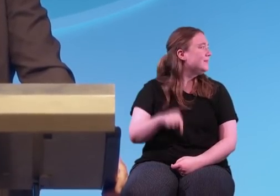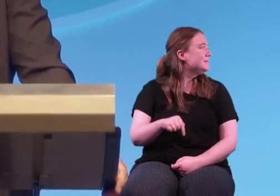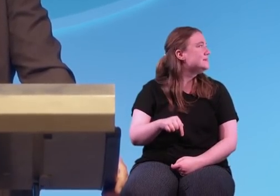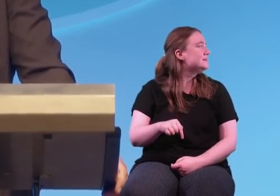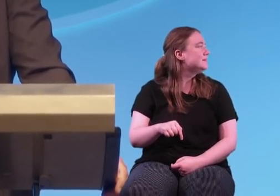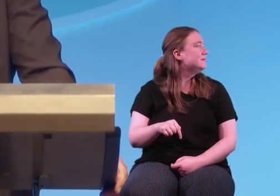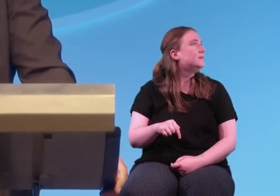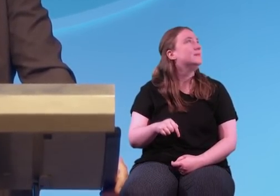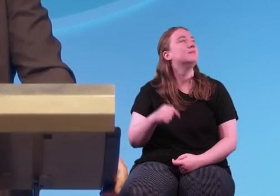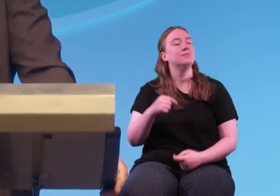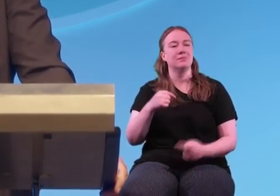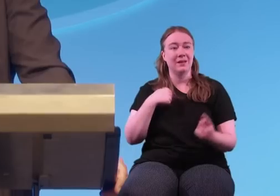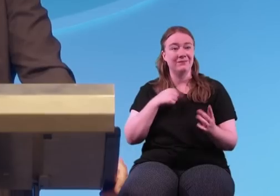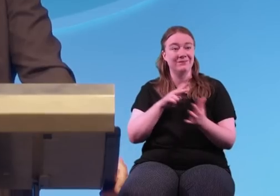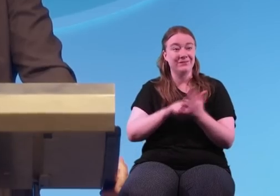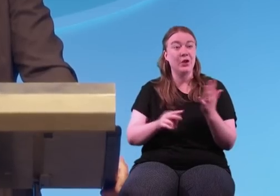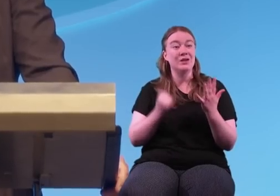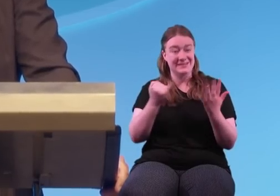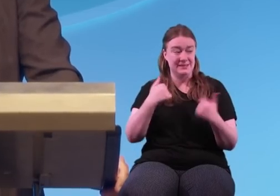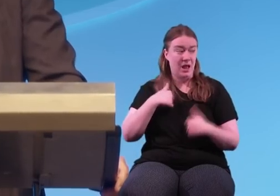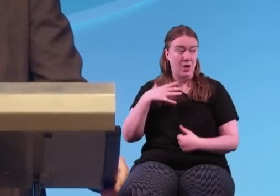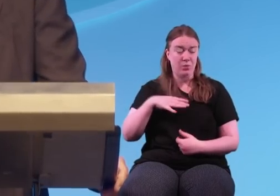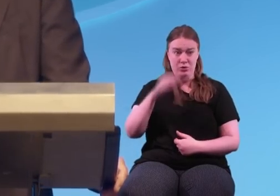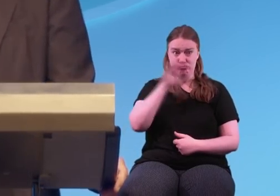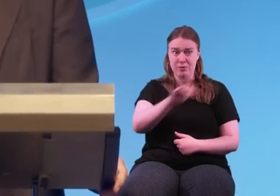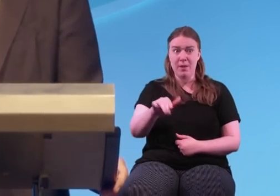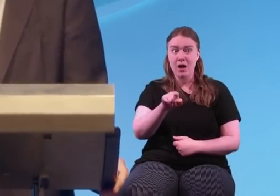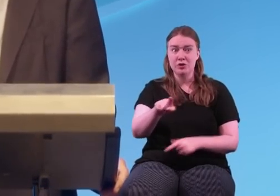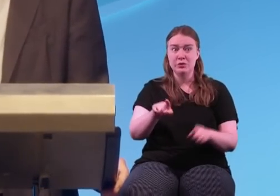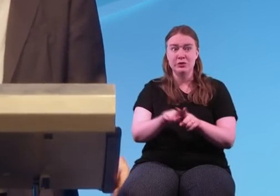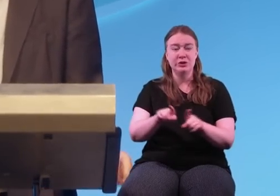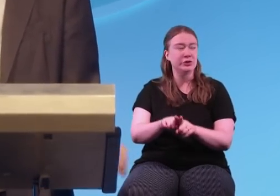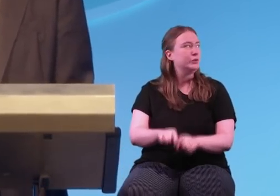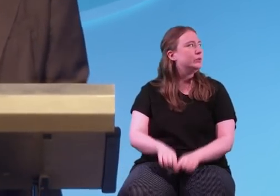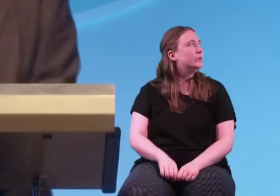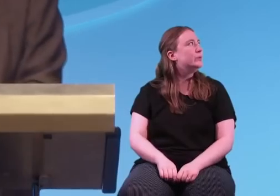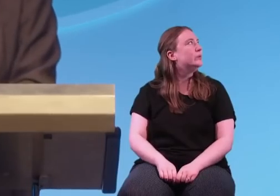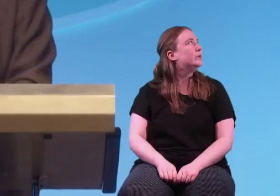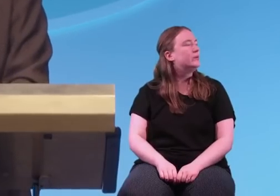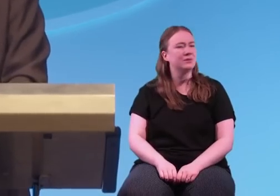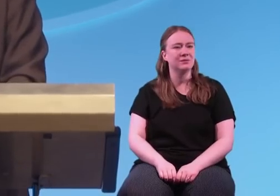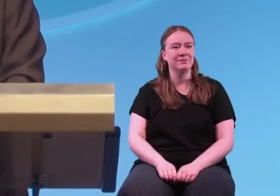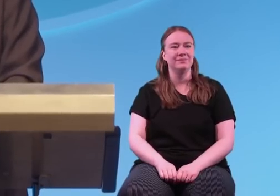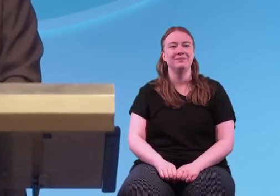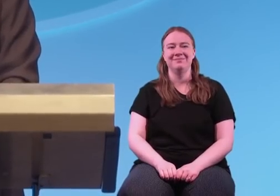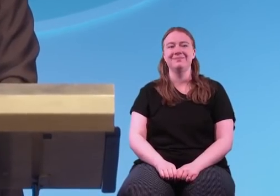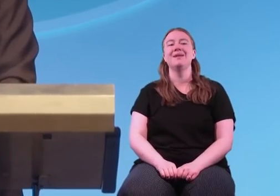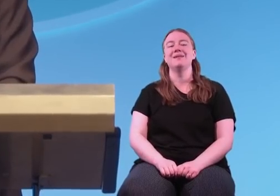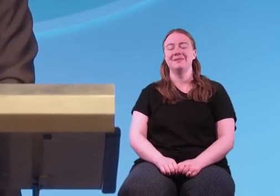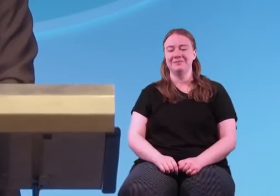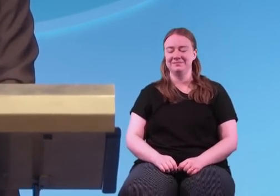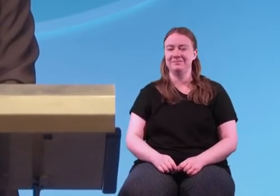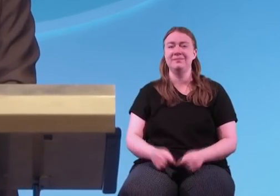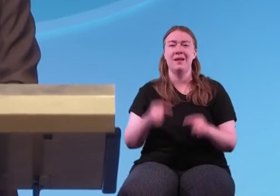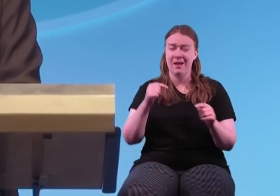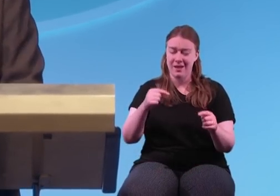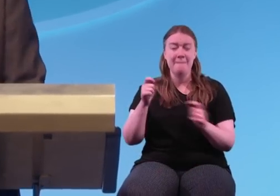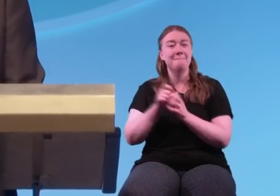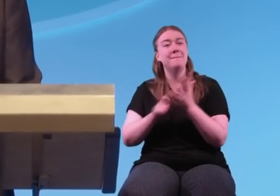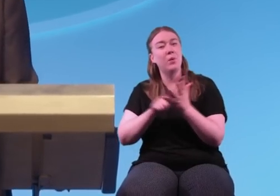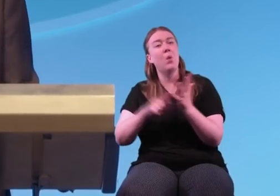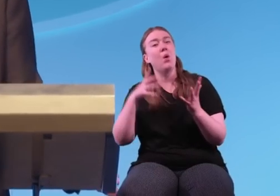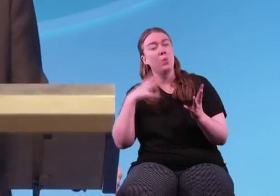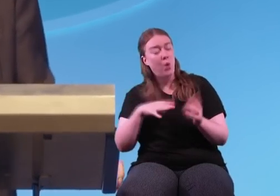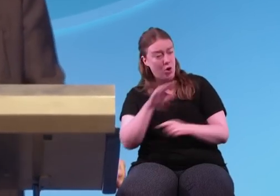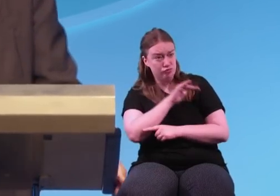6, want to remind you too. I want you to be reminded of the fact, Timothy, that this is very important.